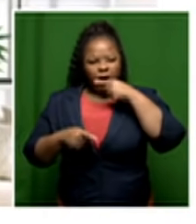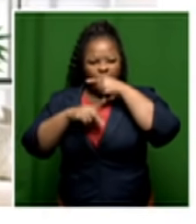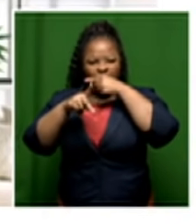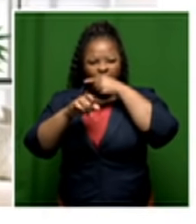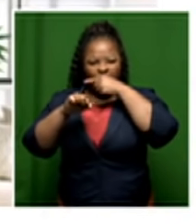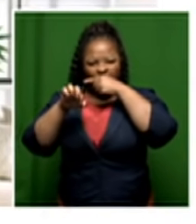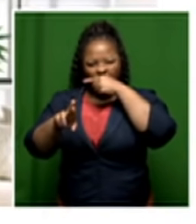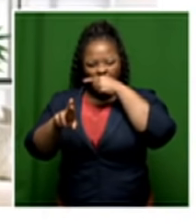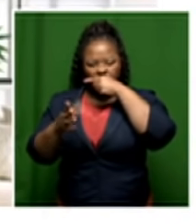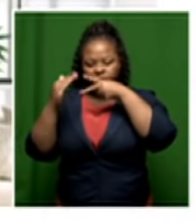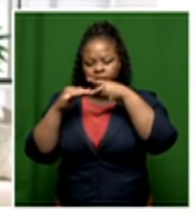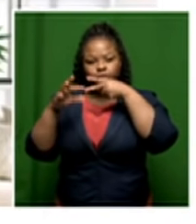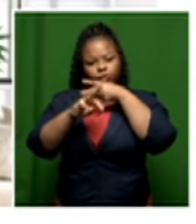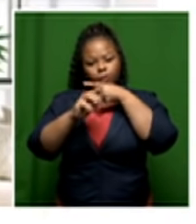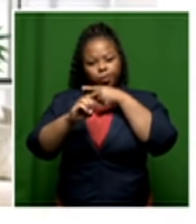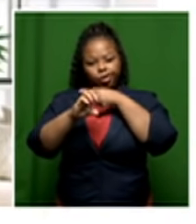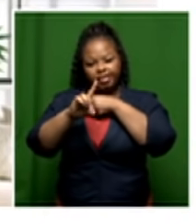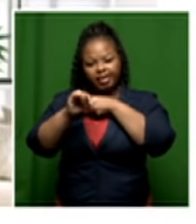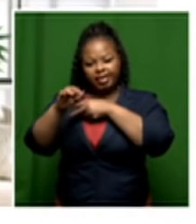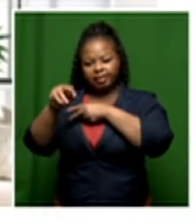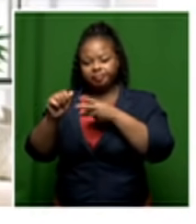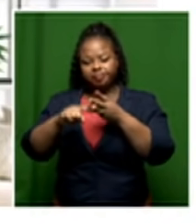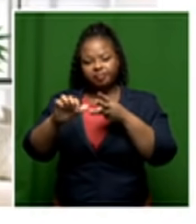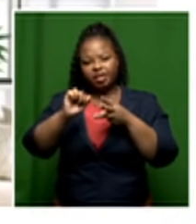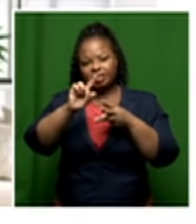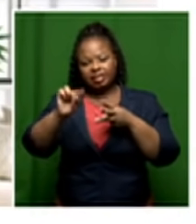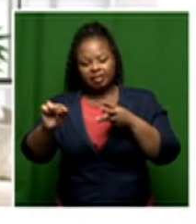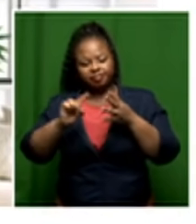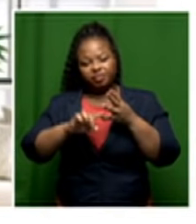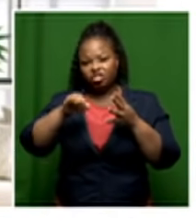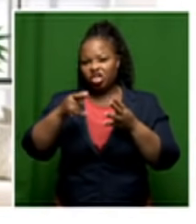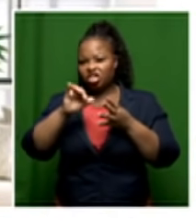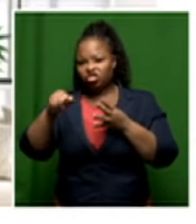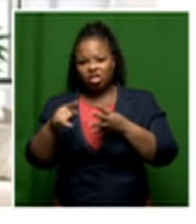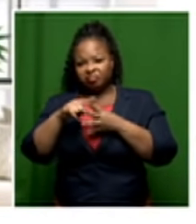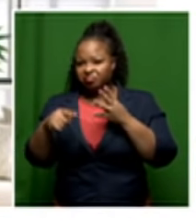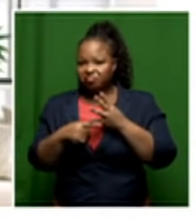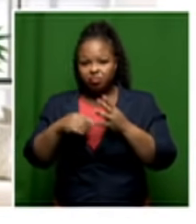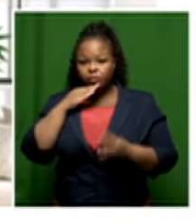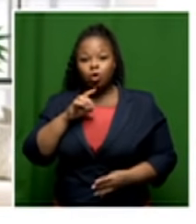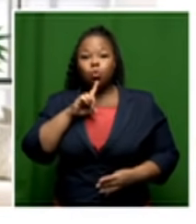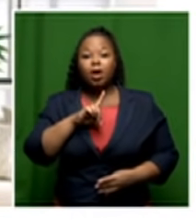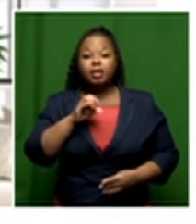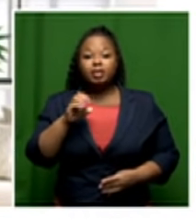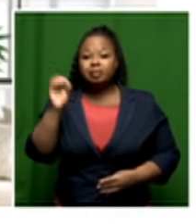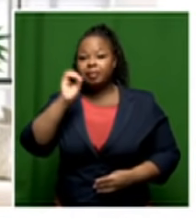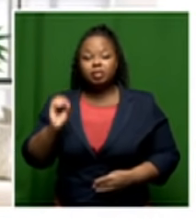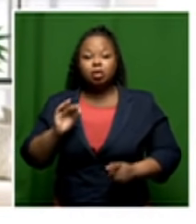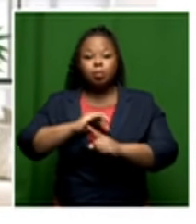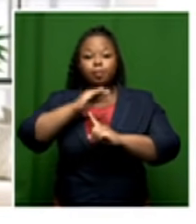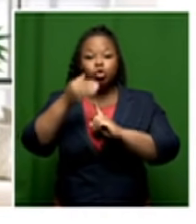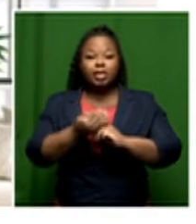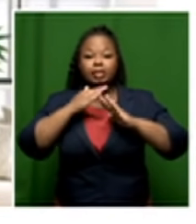Pfizer one, and then the Moderna, and then AstraZeneca, and then J&J. None of them give you 100%